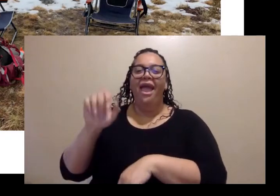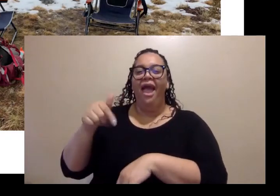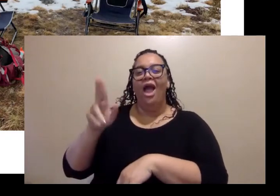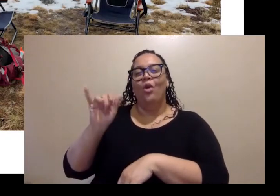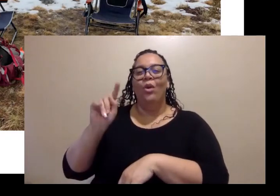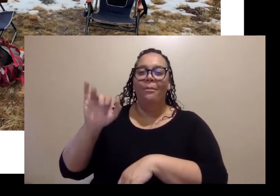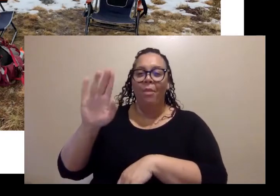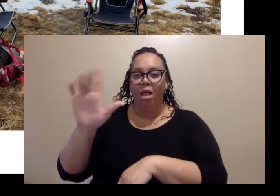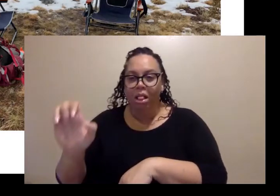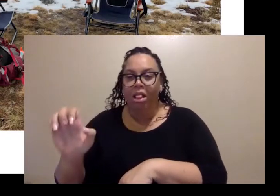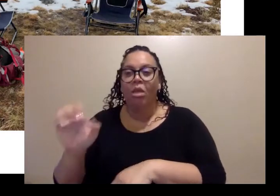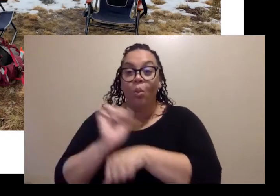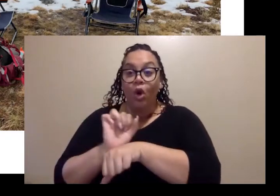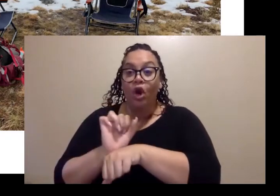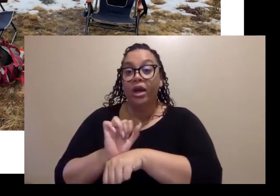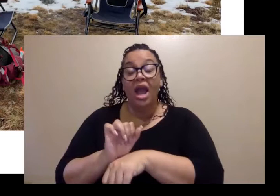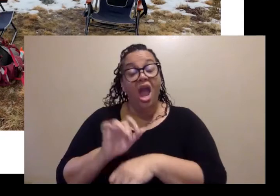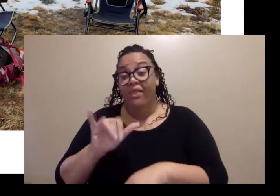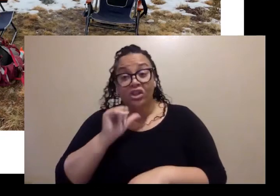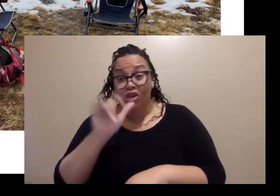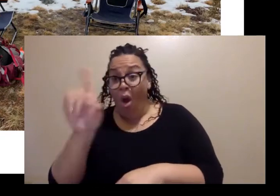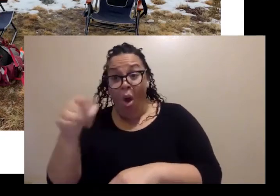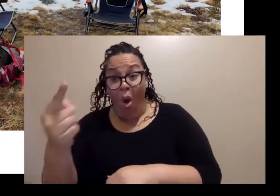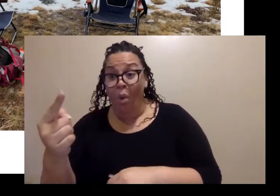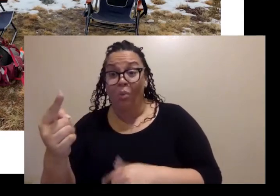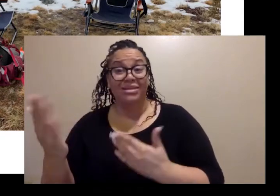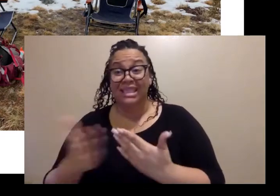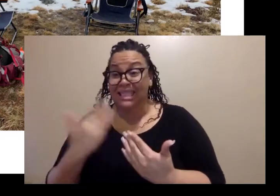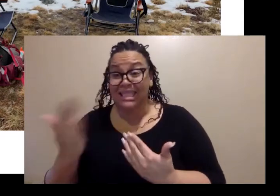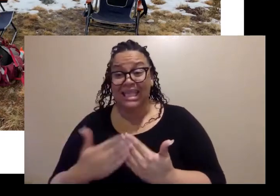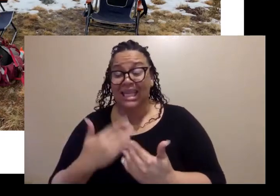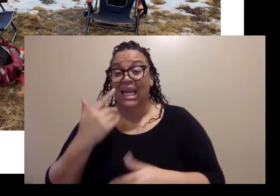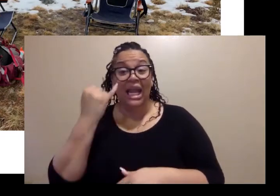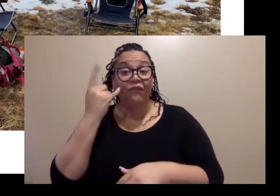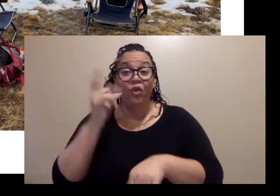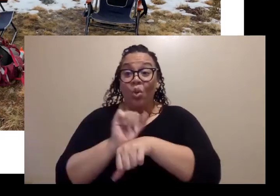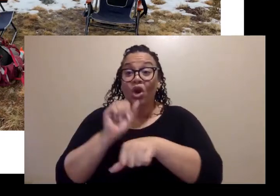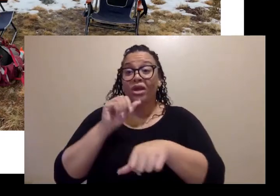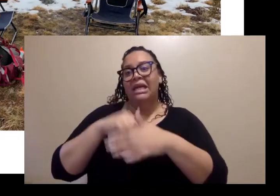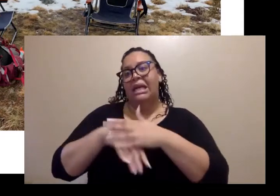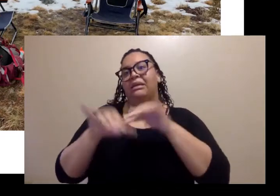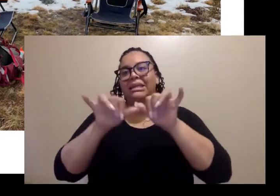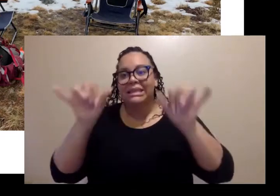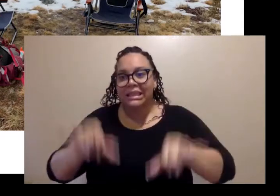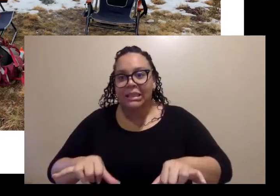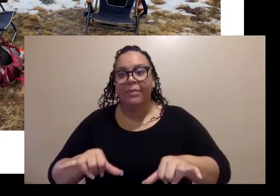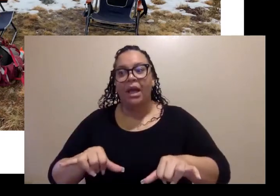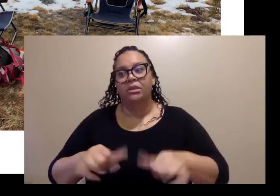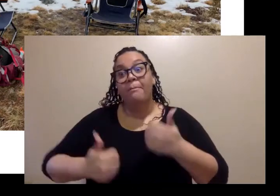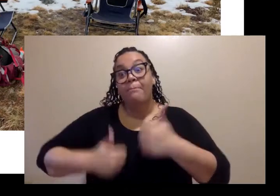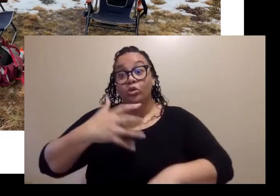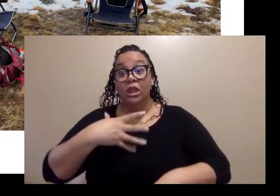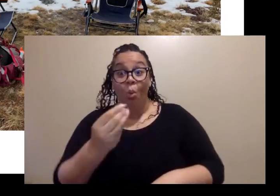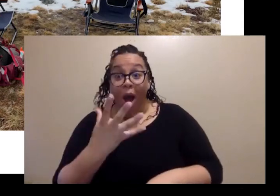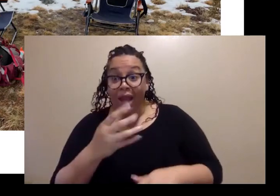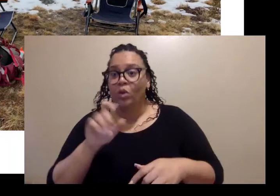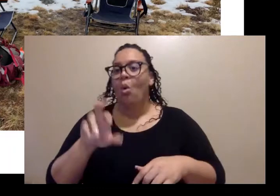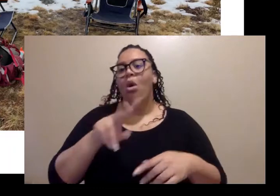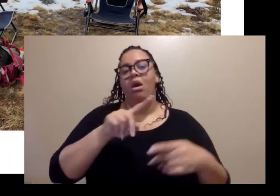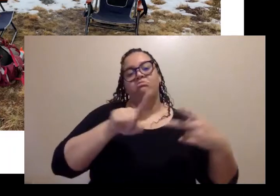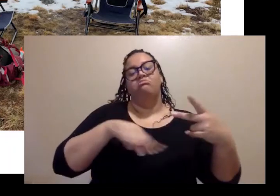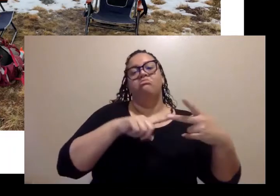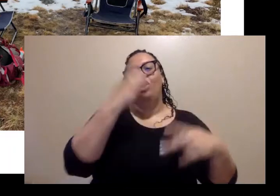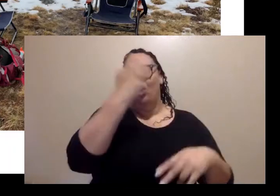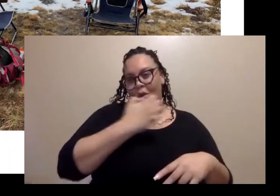that's not always easy when you work in a system that is predominantly white or European. And so it became a challenge for me